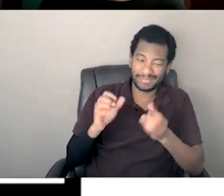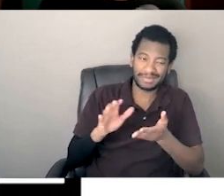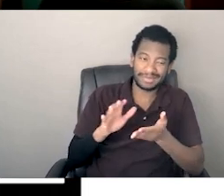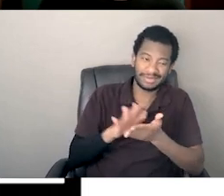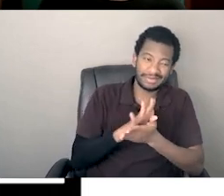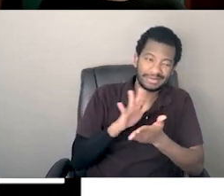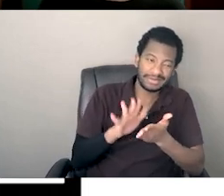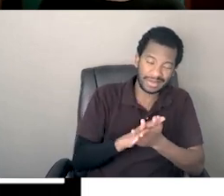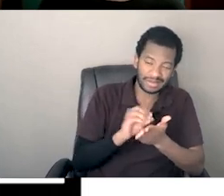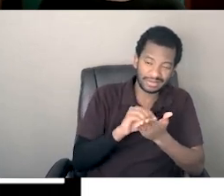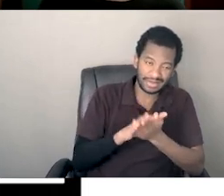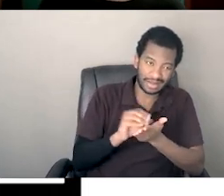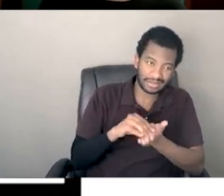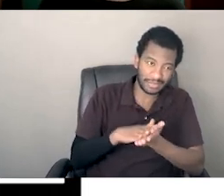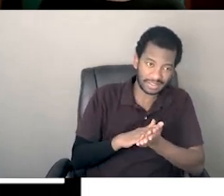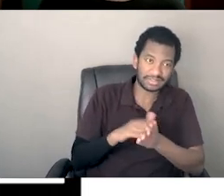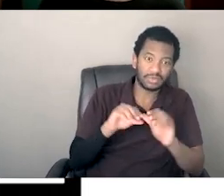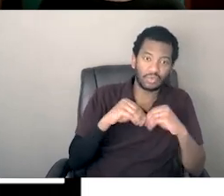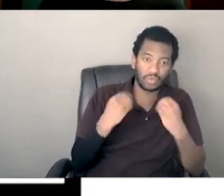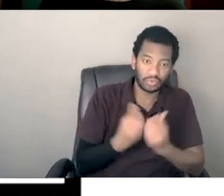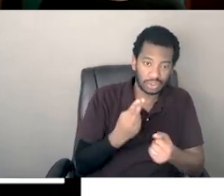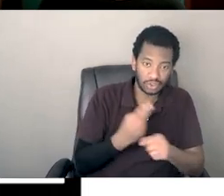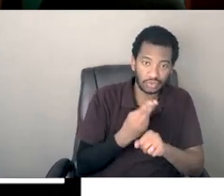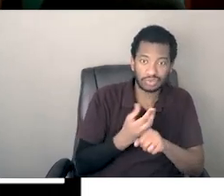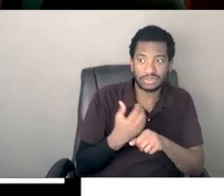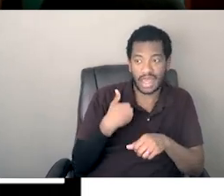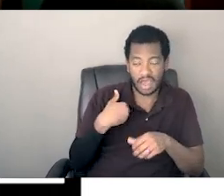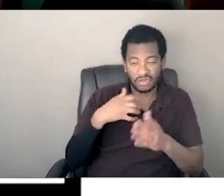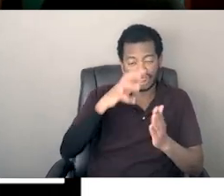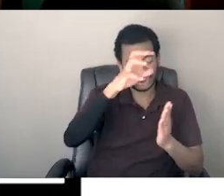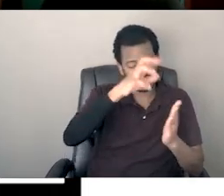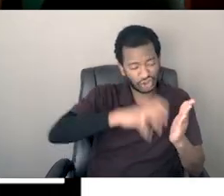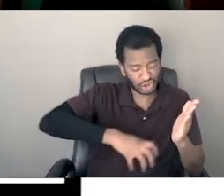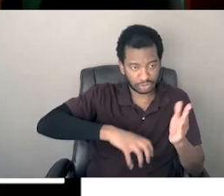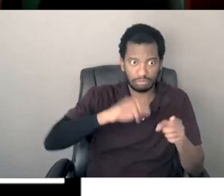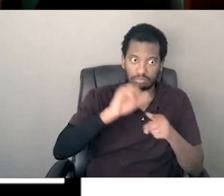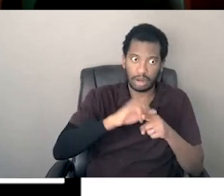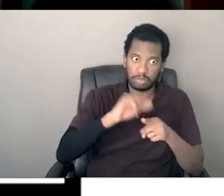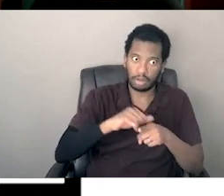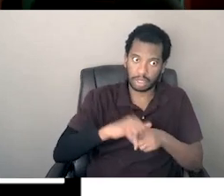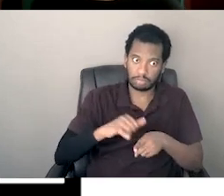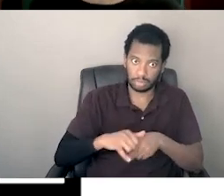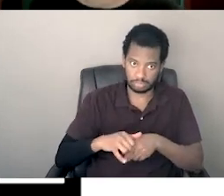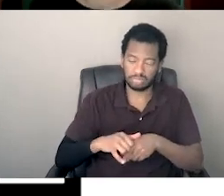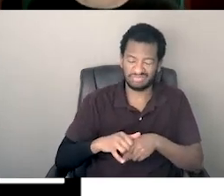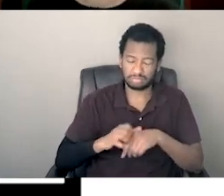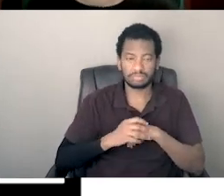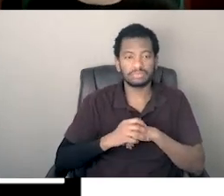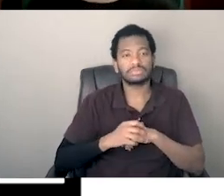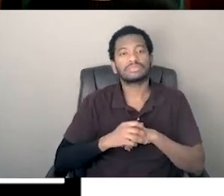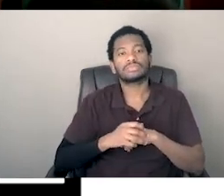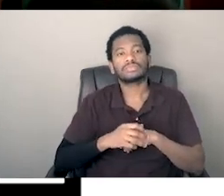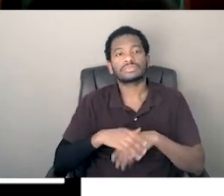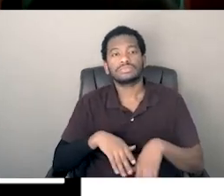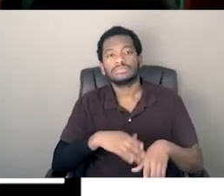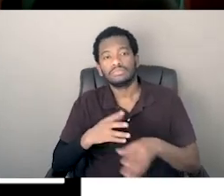allowing funds to revamp those documents. And a procurement process to change systems only works